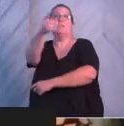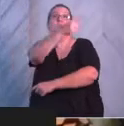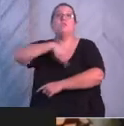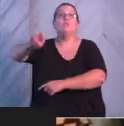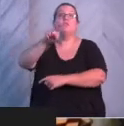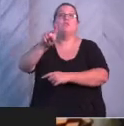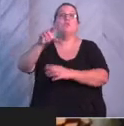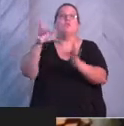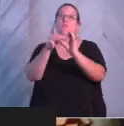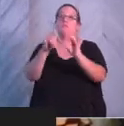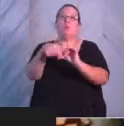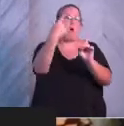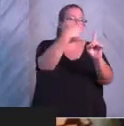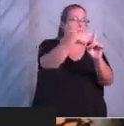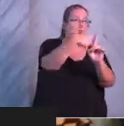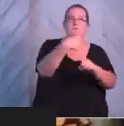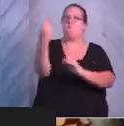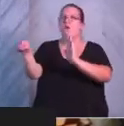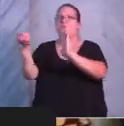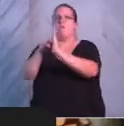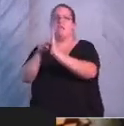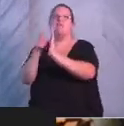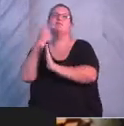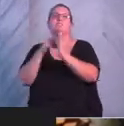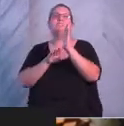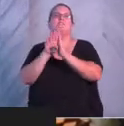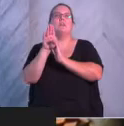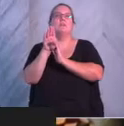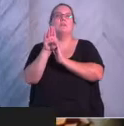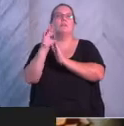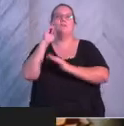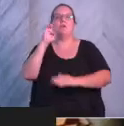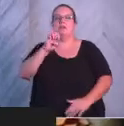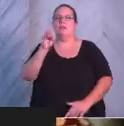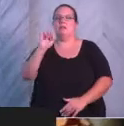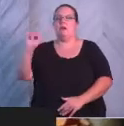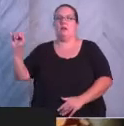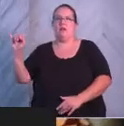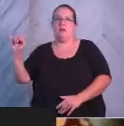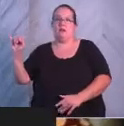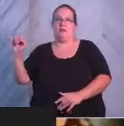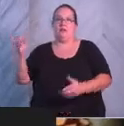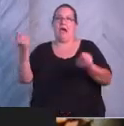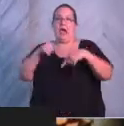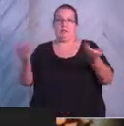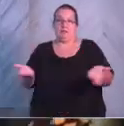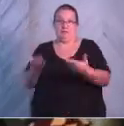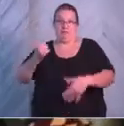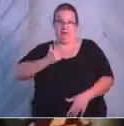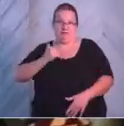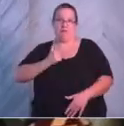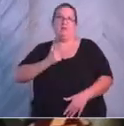one positive and one negative recent development in the EDII space in Canada, from